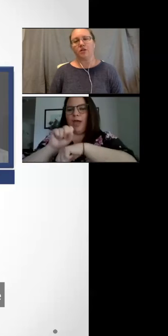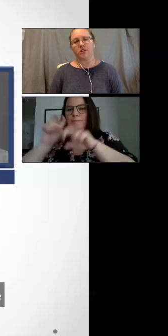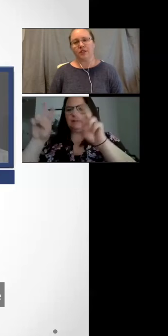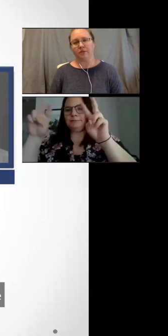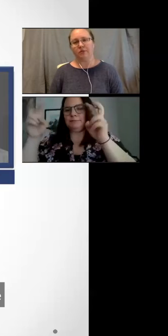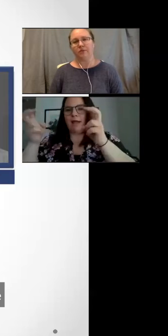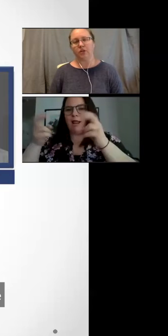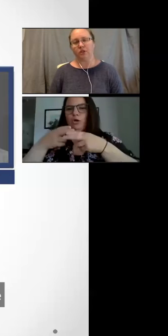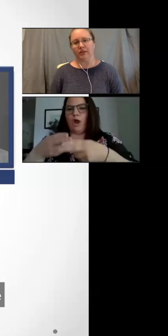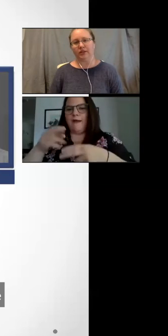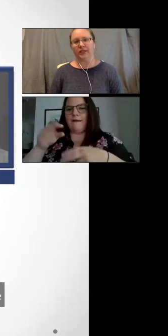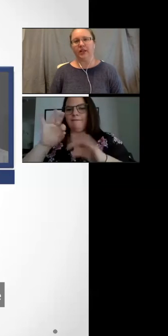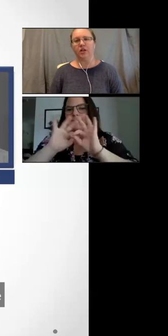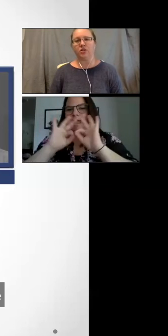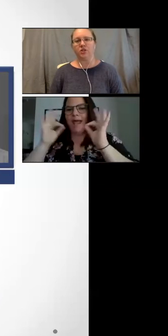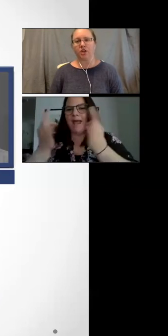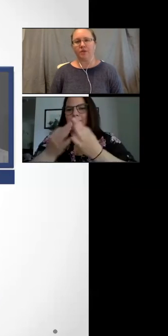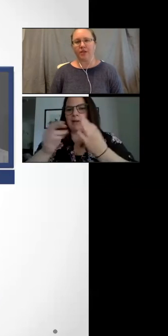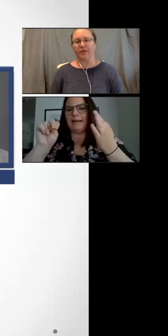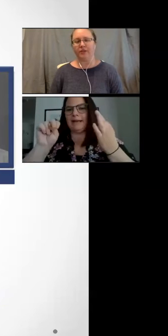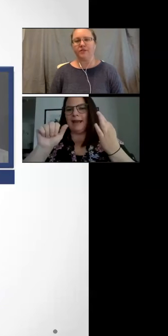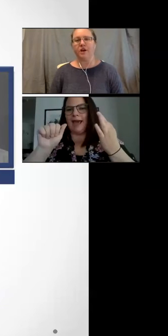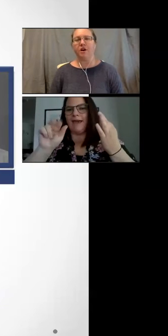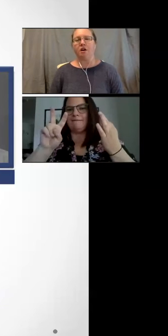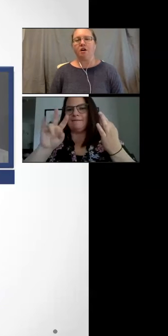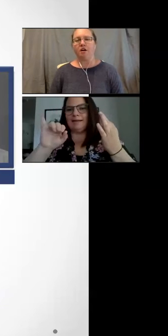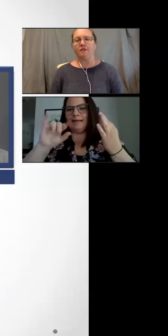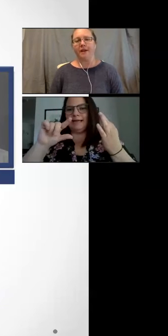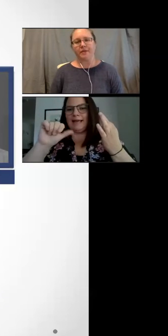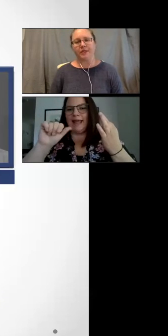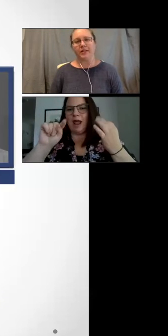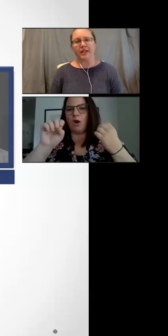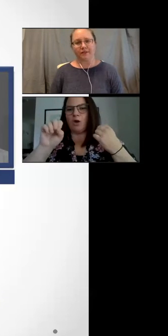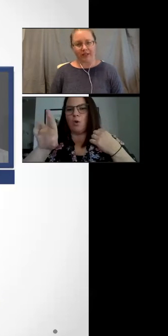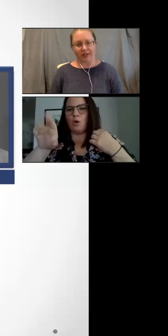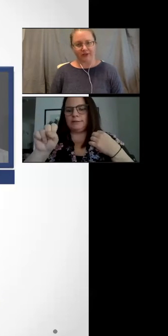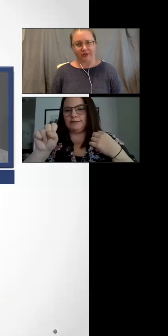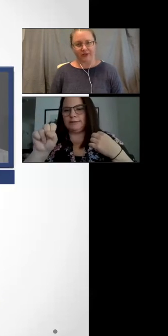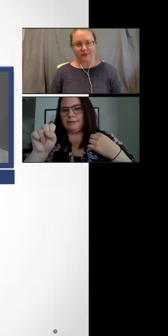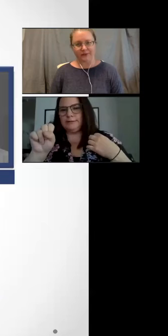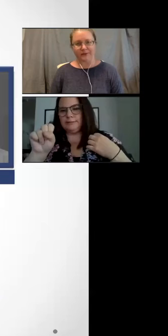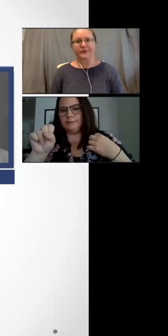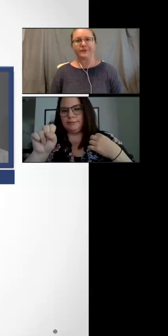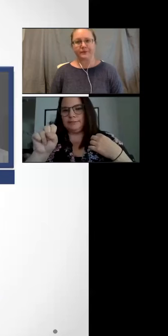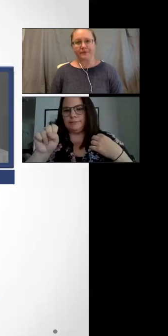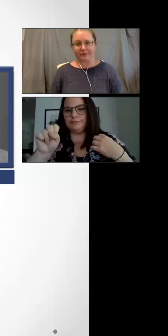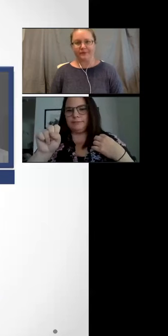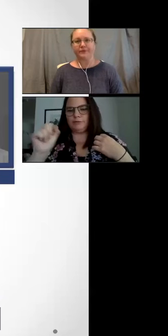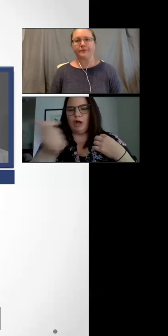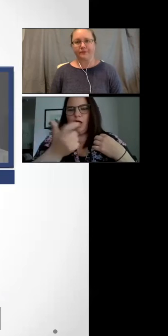So our team currently, our job titles are family navigators.